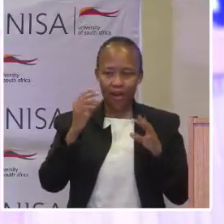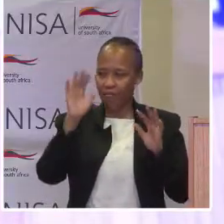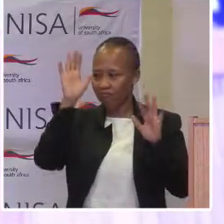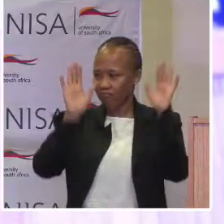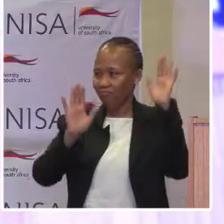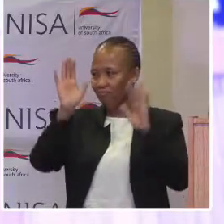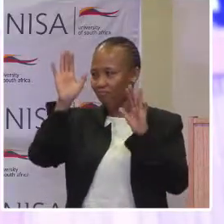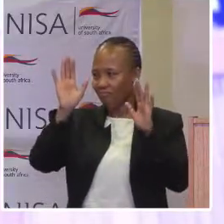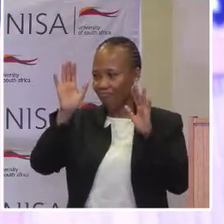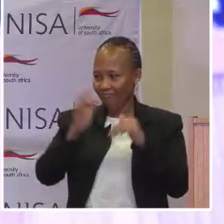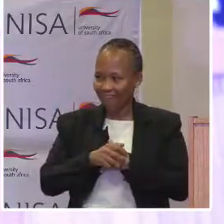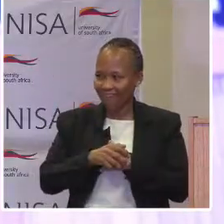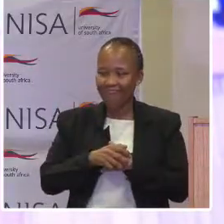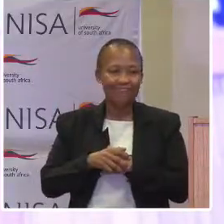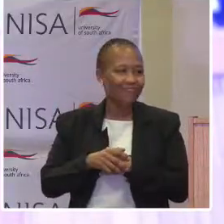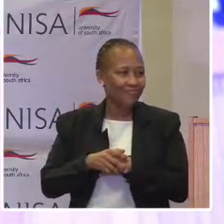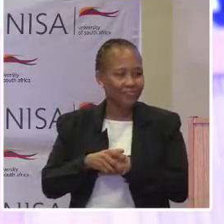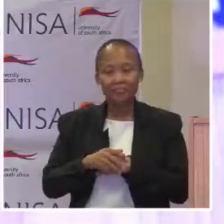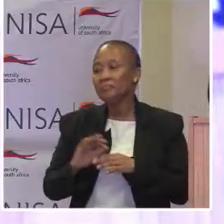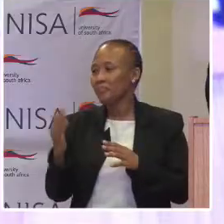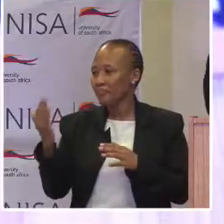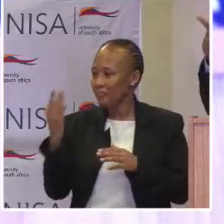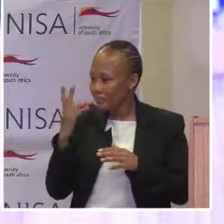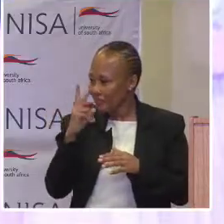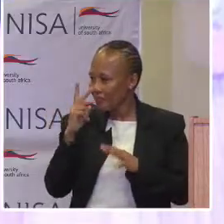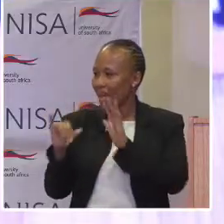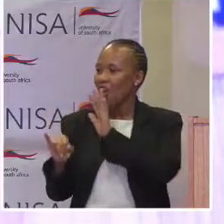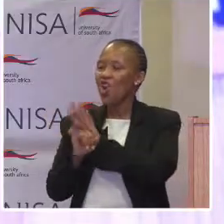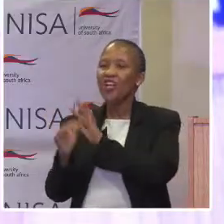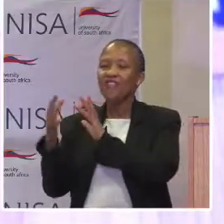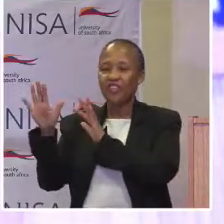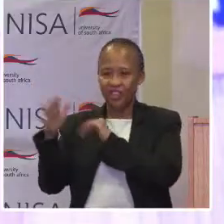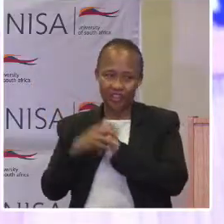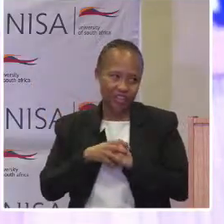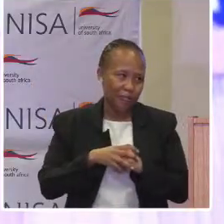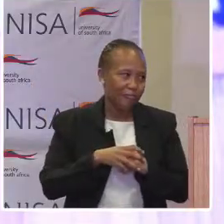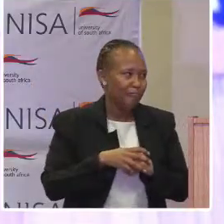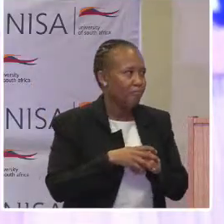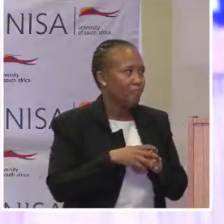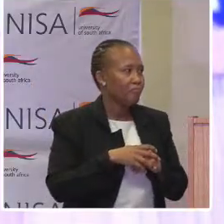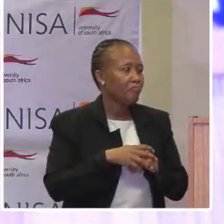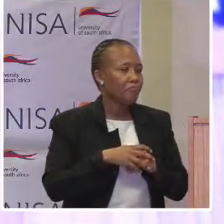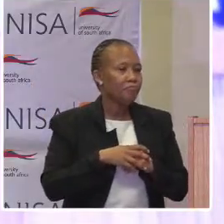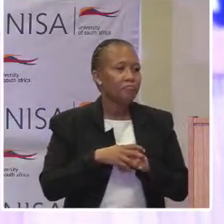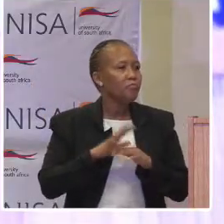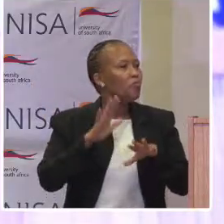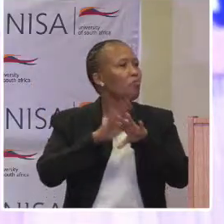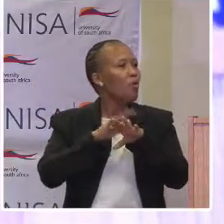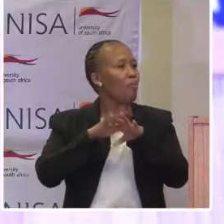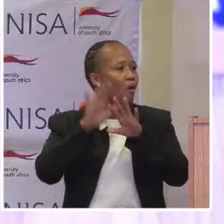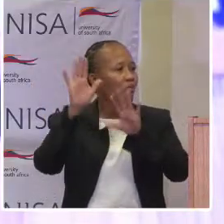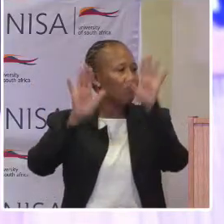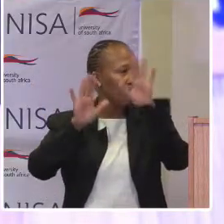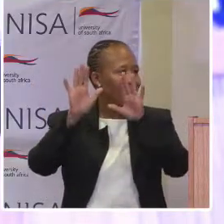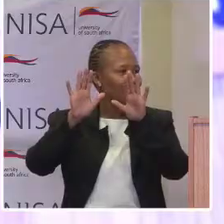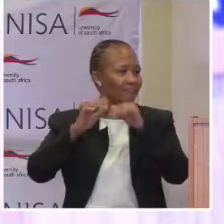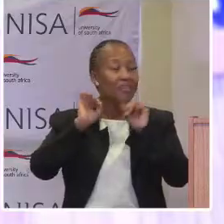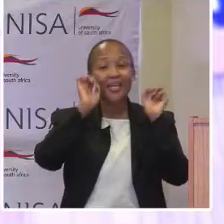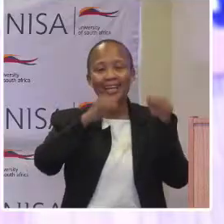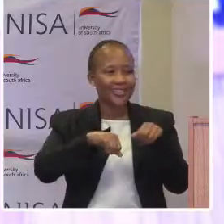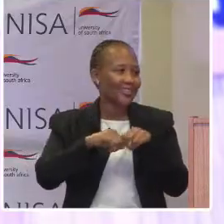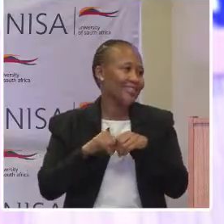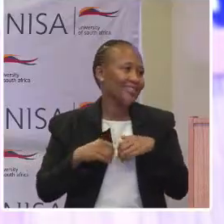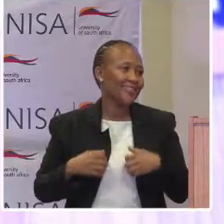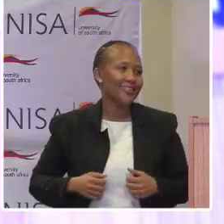If there are advocates, Aluba, you're welcome. I see you, I note your hand. Any other hand? Yes,